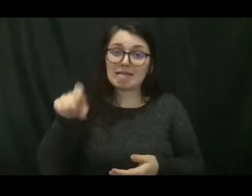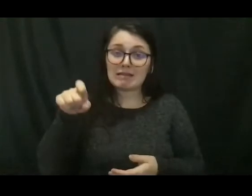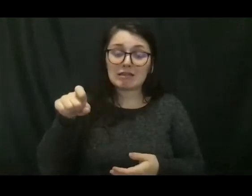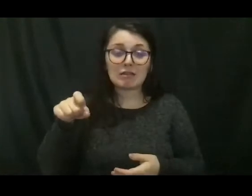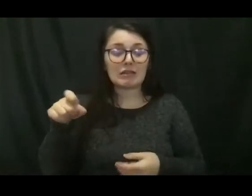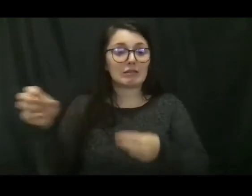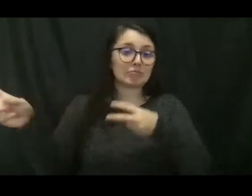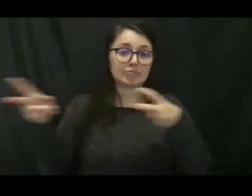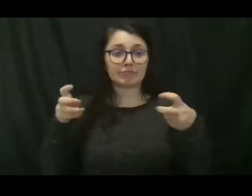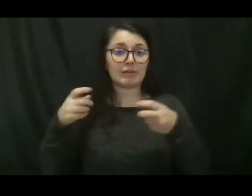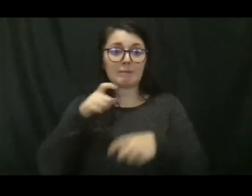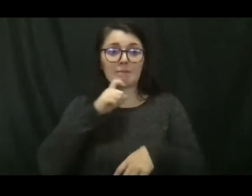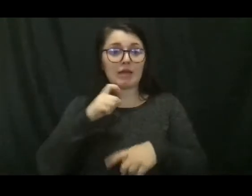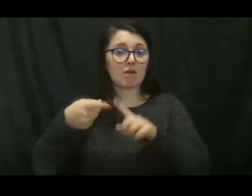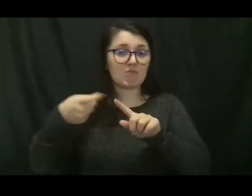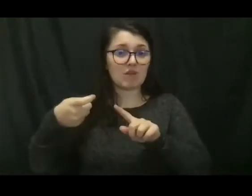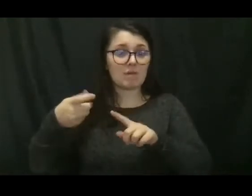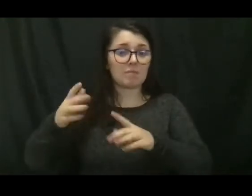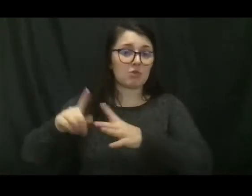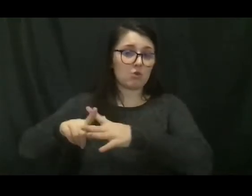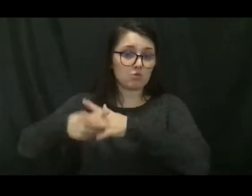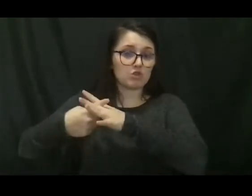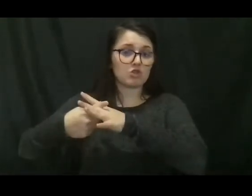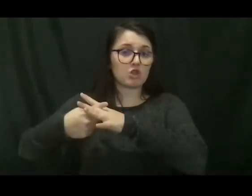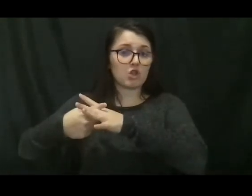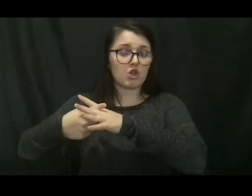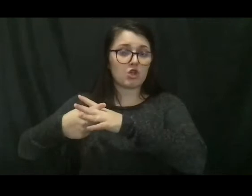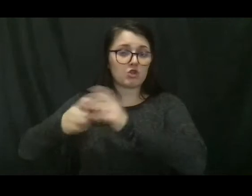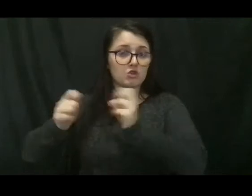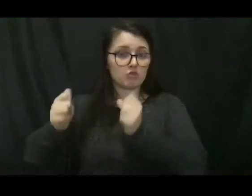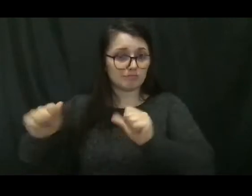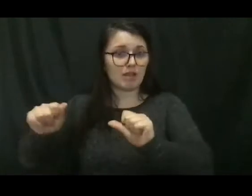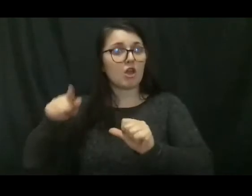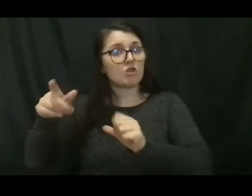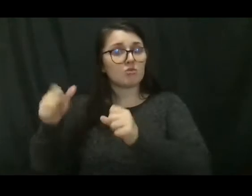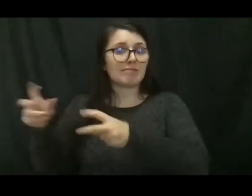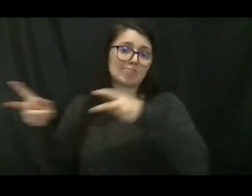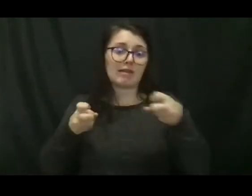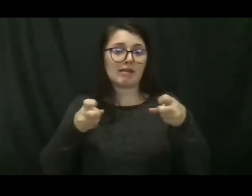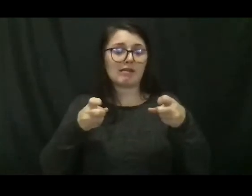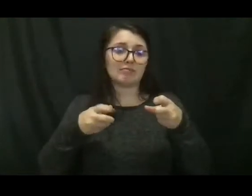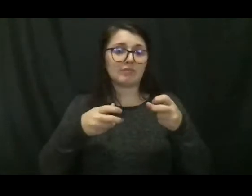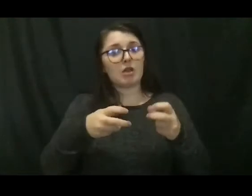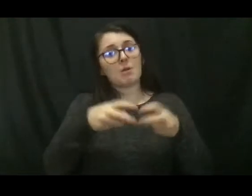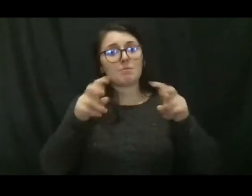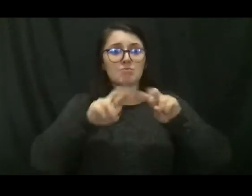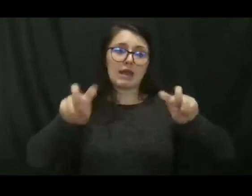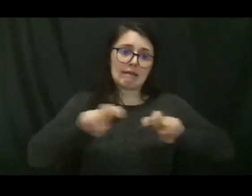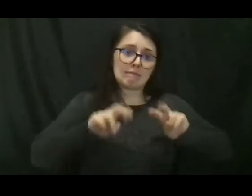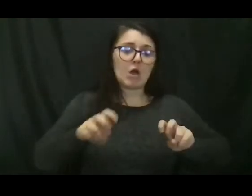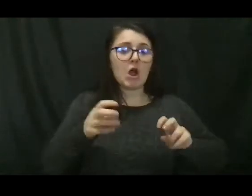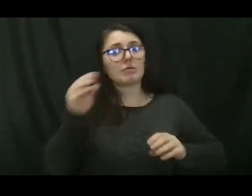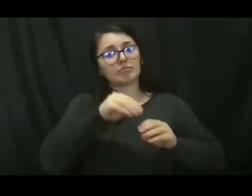for the originally, you know, the original intent. You can get creative with it. You can, you know,